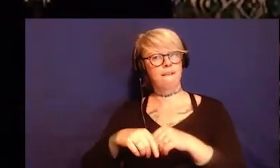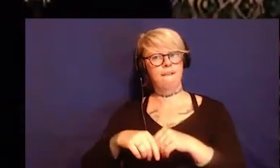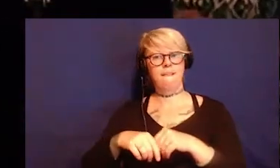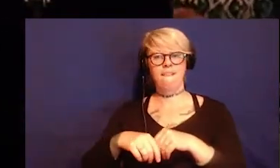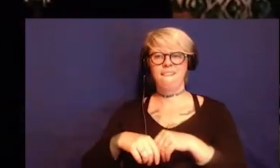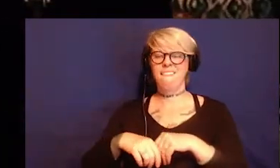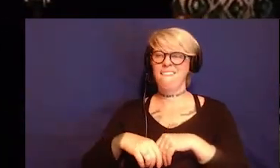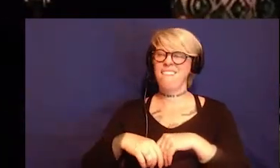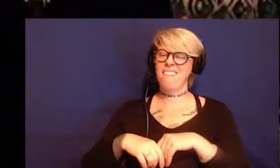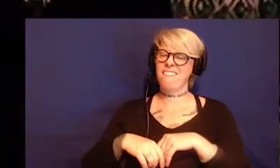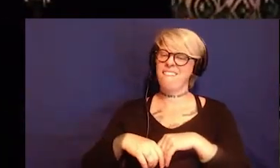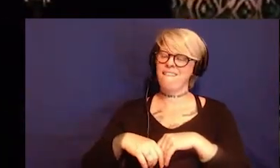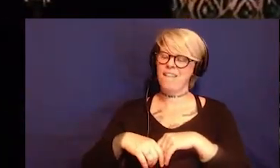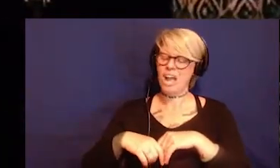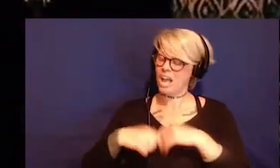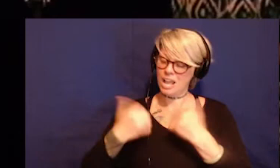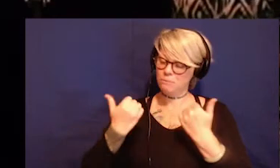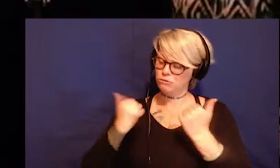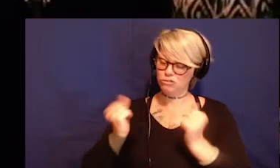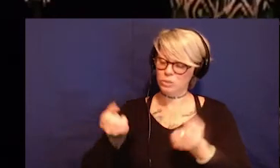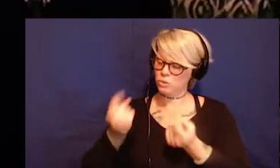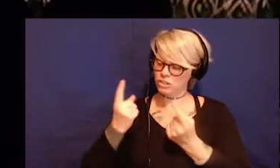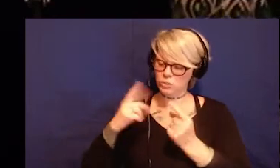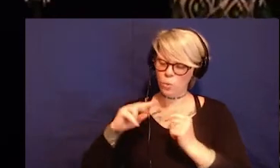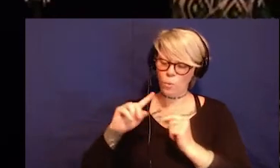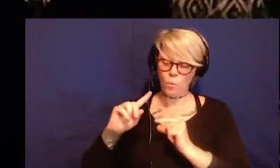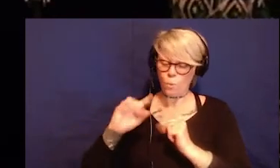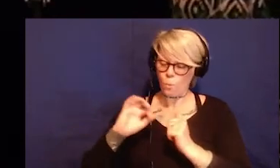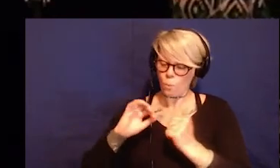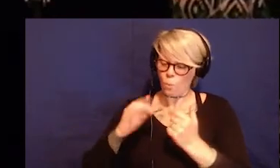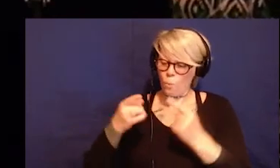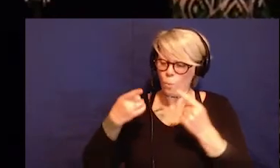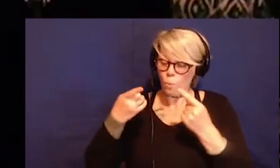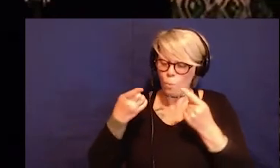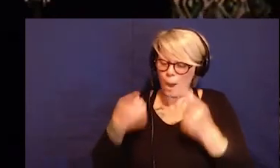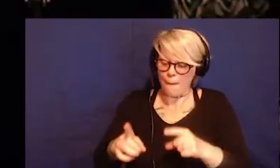You see, I'm trying to understand where the fuck things went wrong in my life and why.